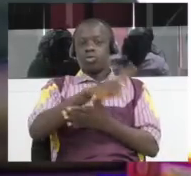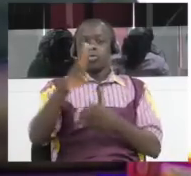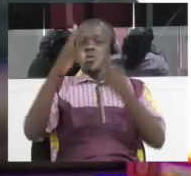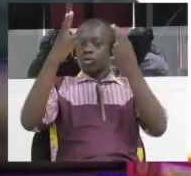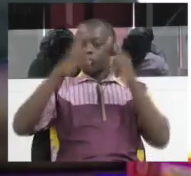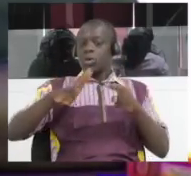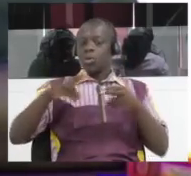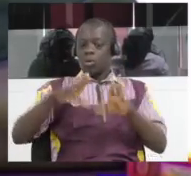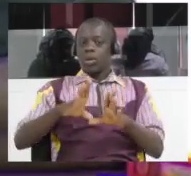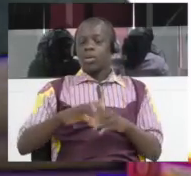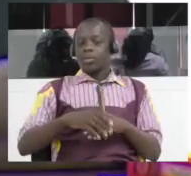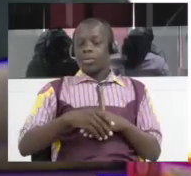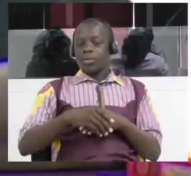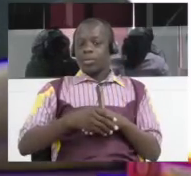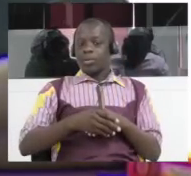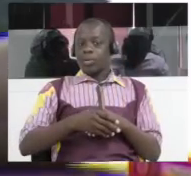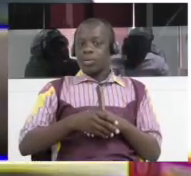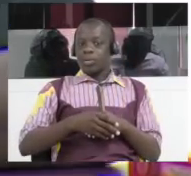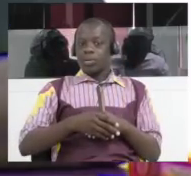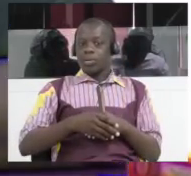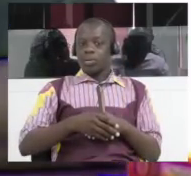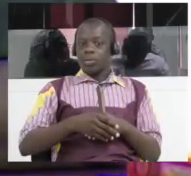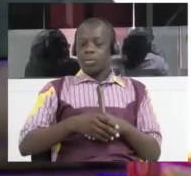it was not legitimate.